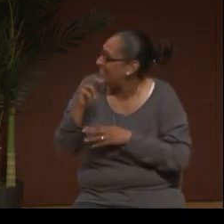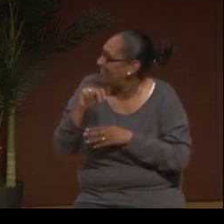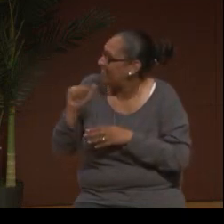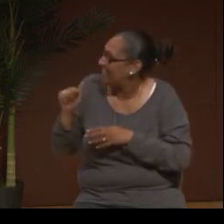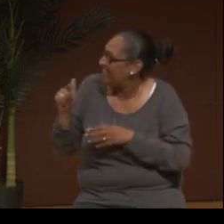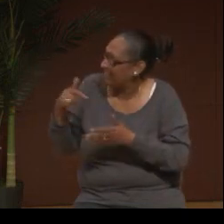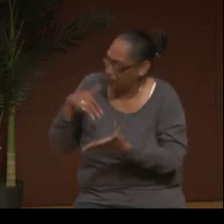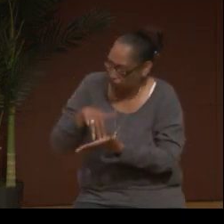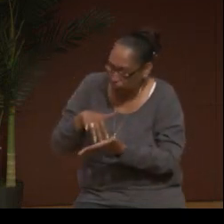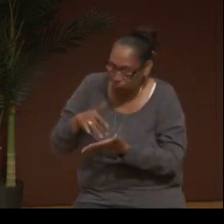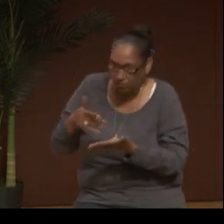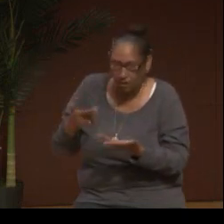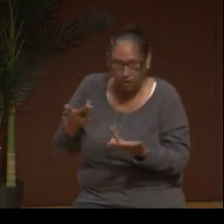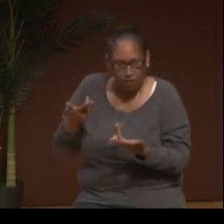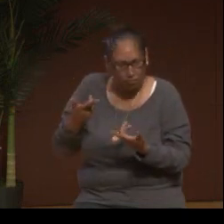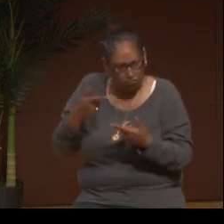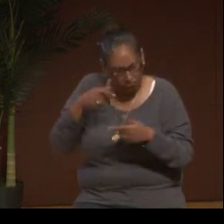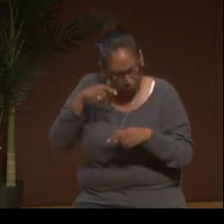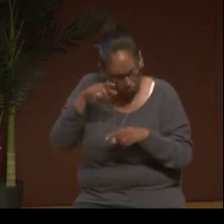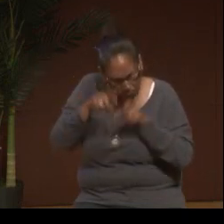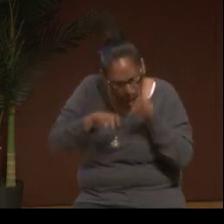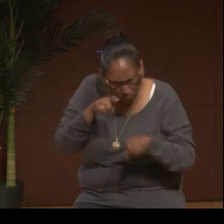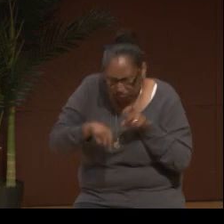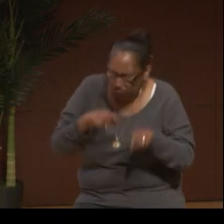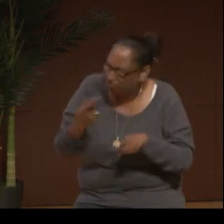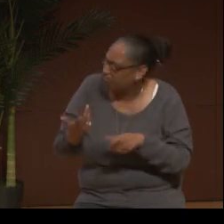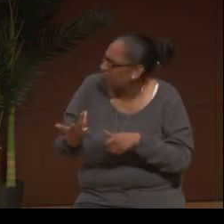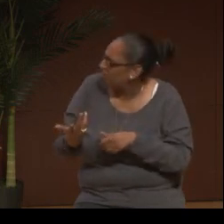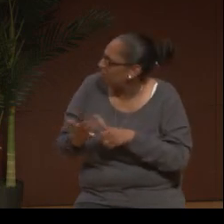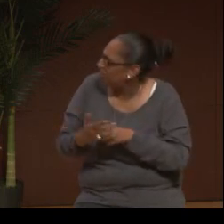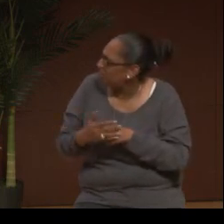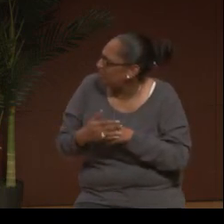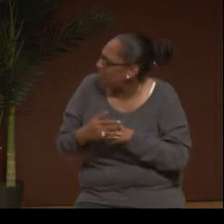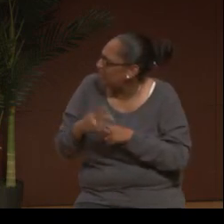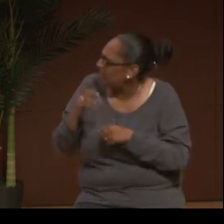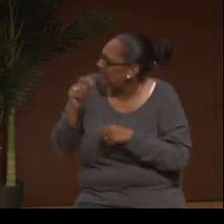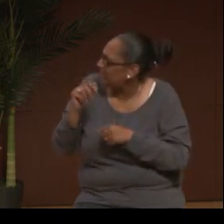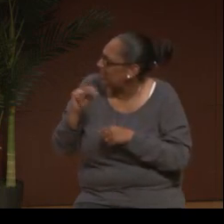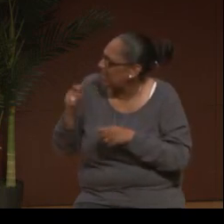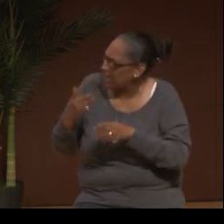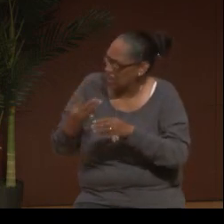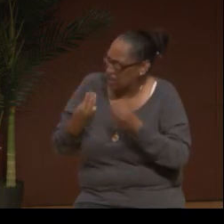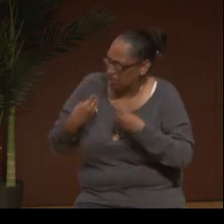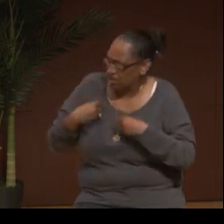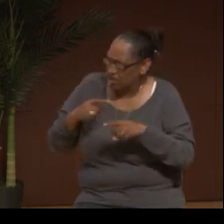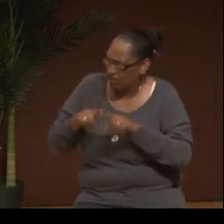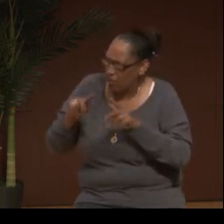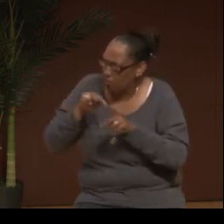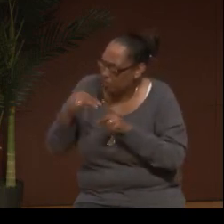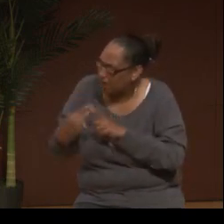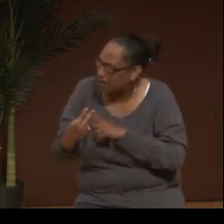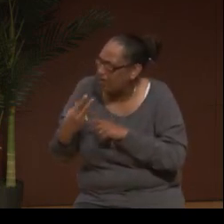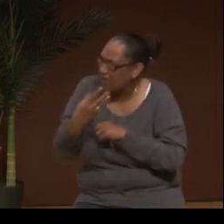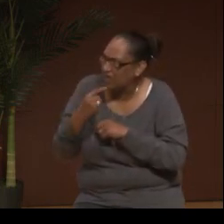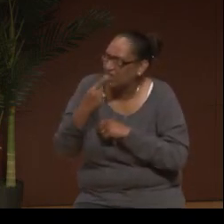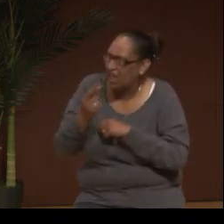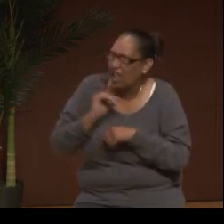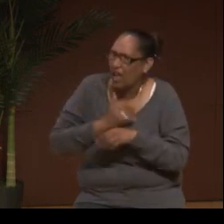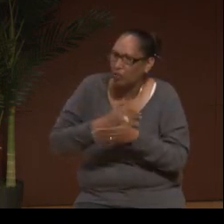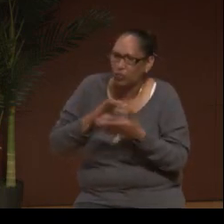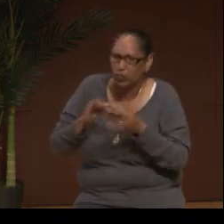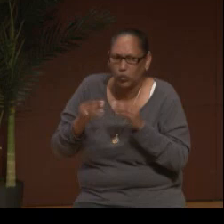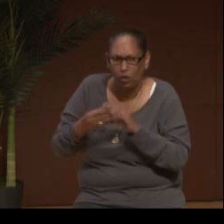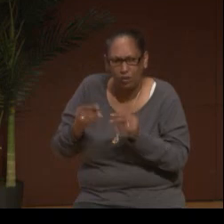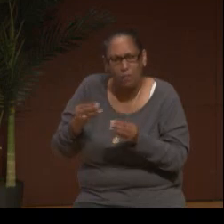studying DNA has allowed me to start questioning those things that I thought I knew. Okay? And DNA gives us a new perspective to retell our stories in ways that are a little